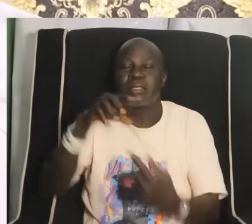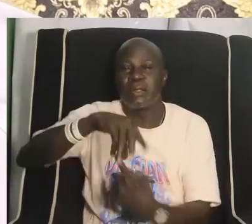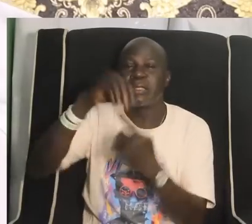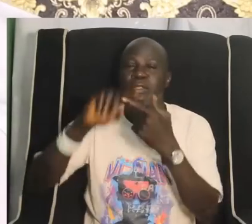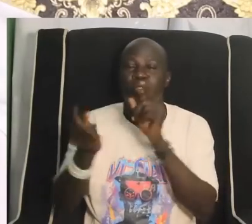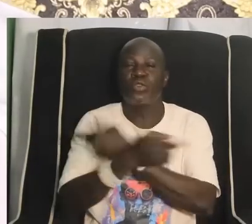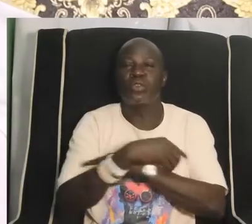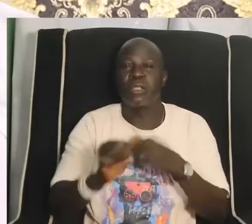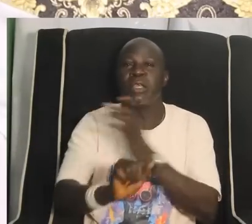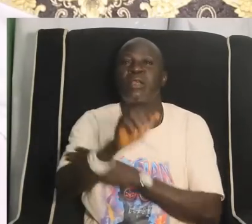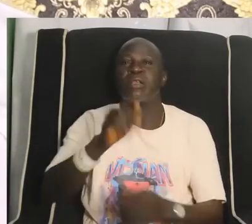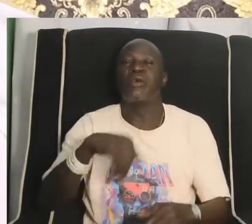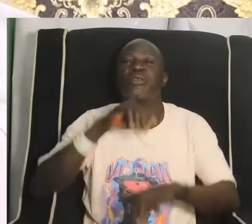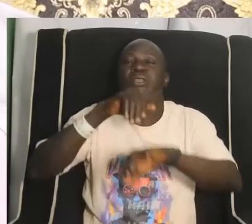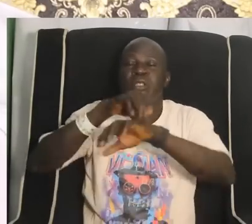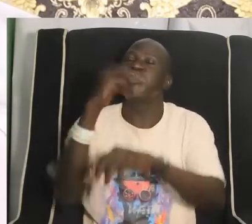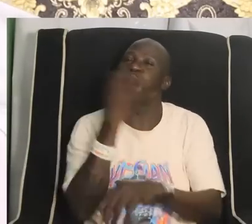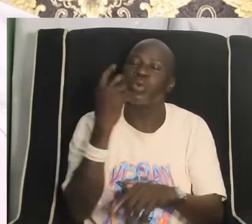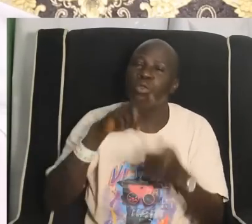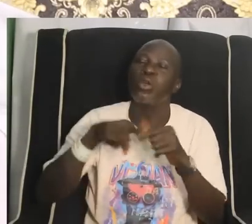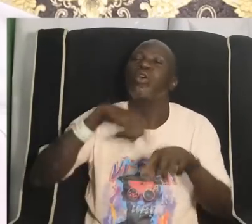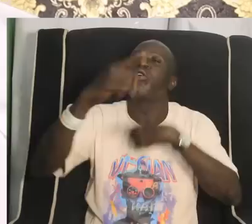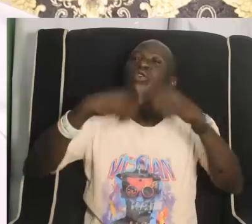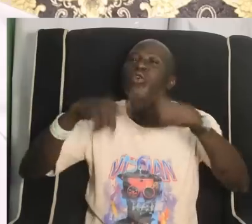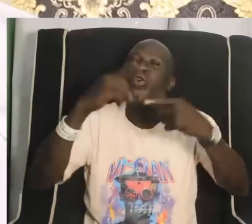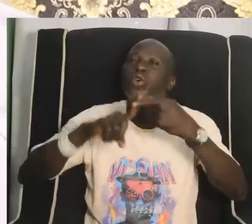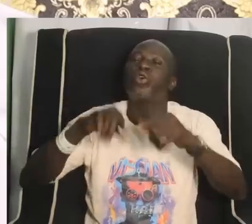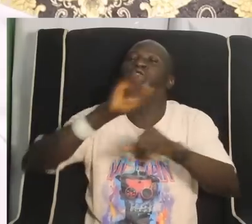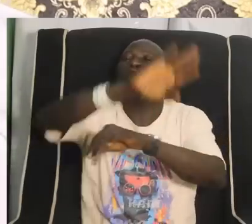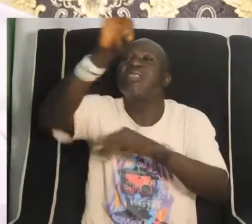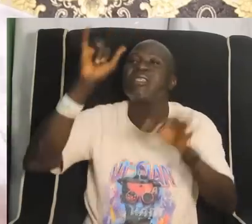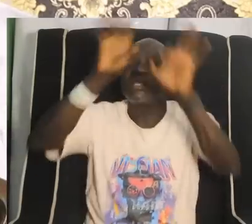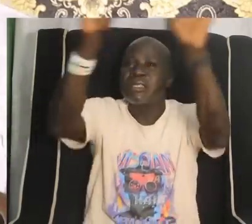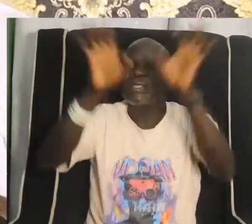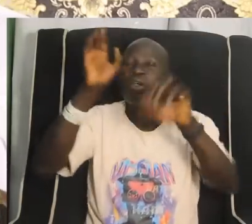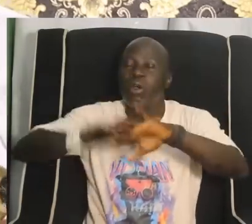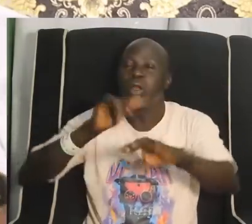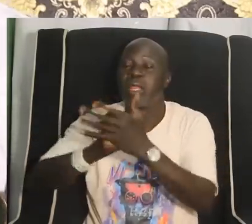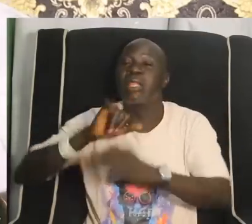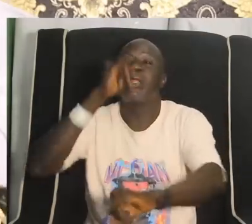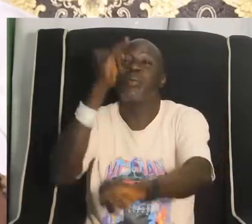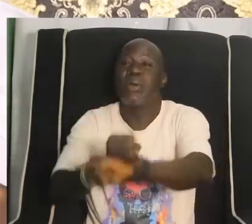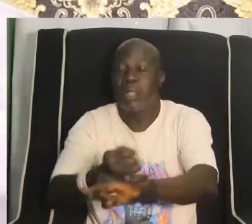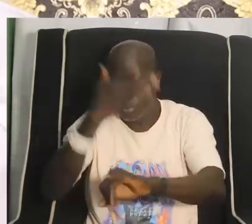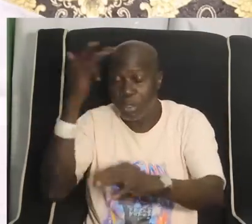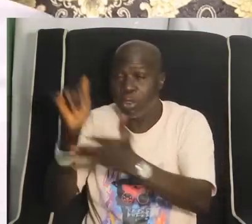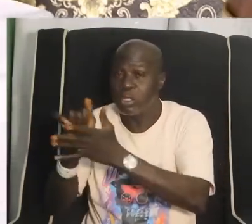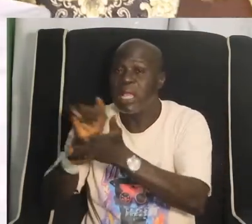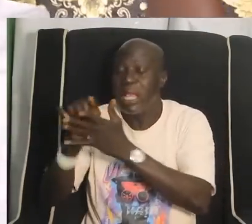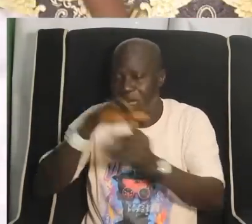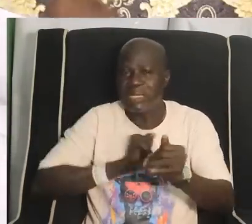Exactly today. The Lord spoke to me. My Lord, see, look at that. Go to a city called